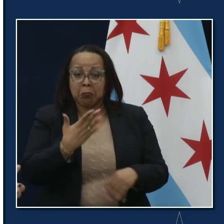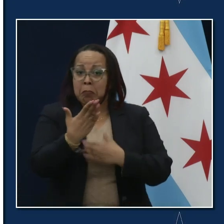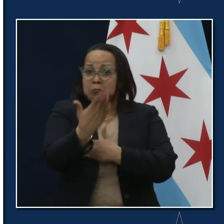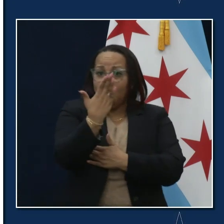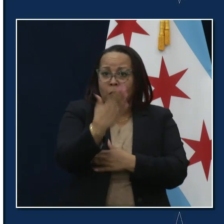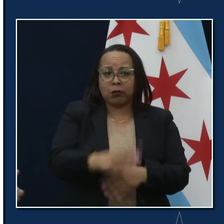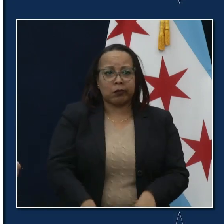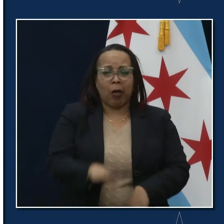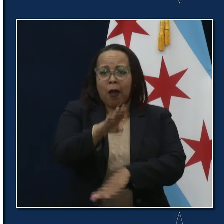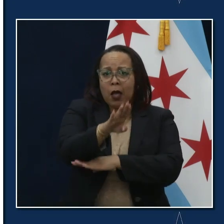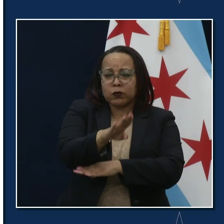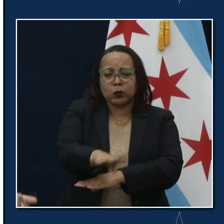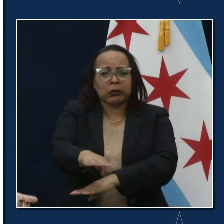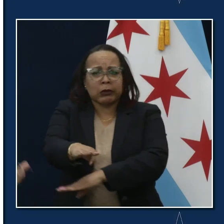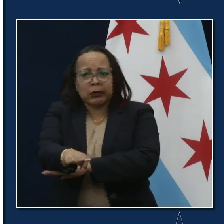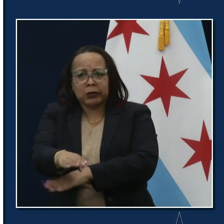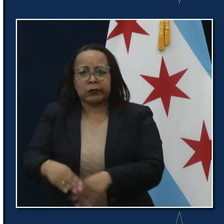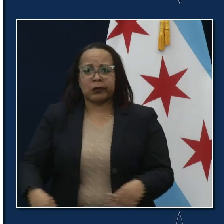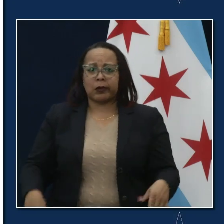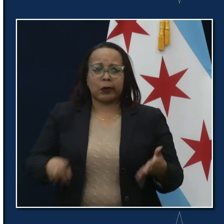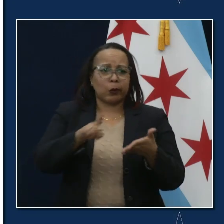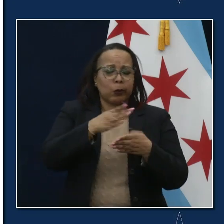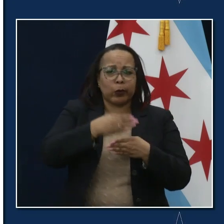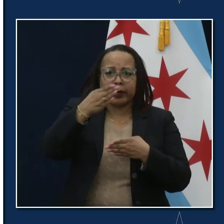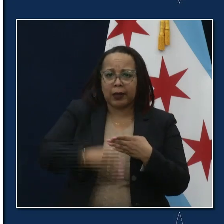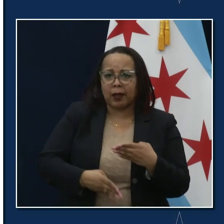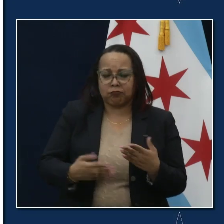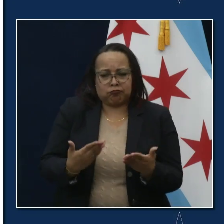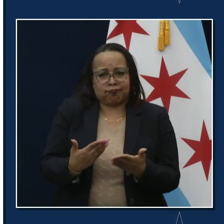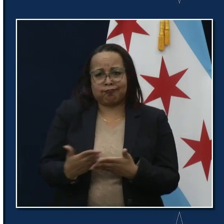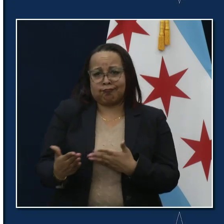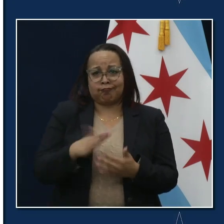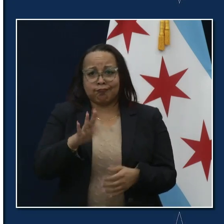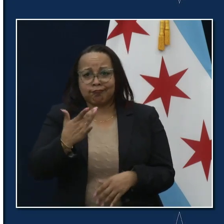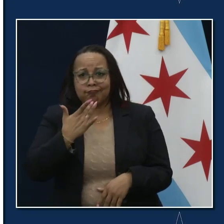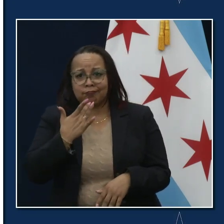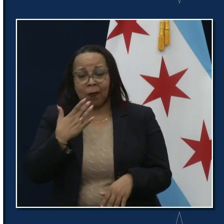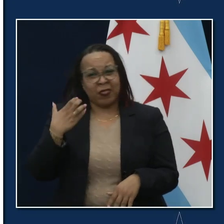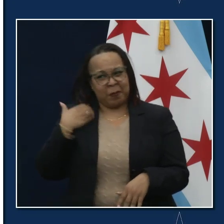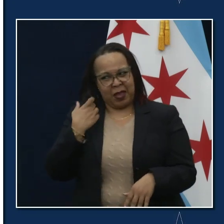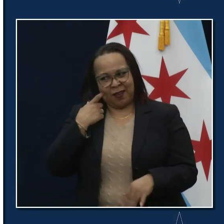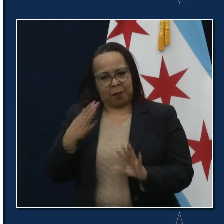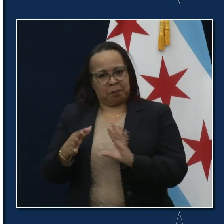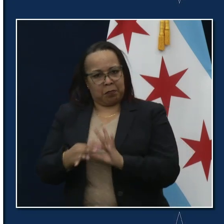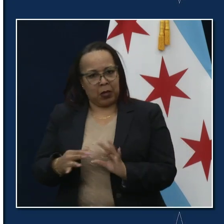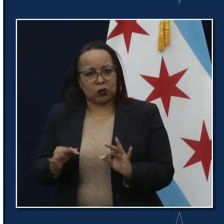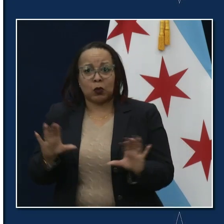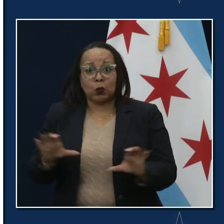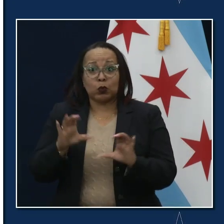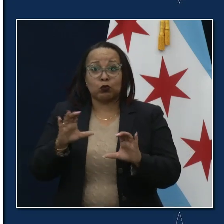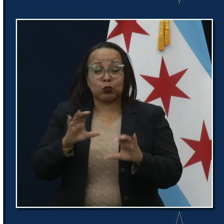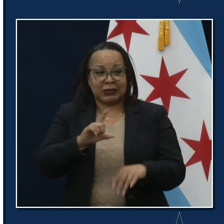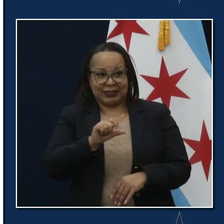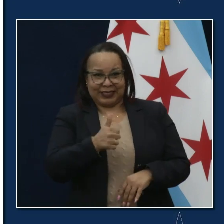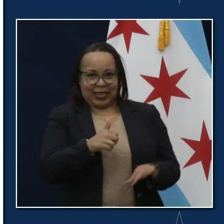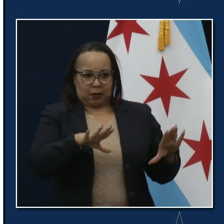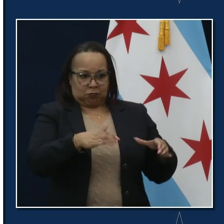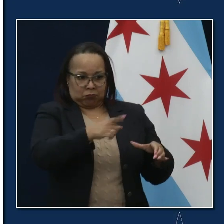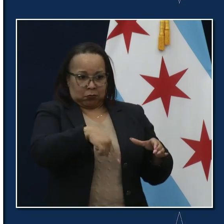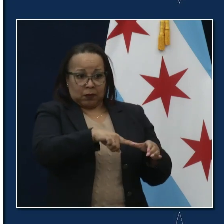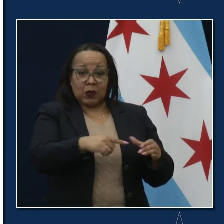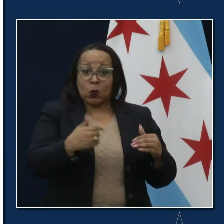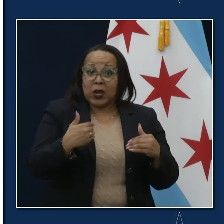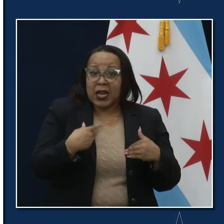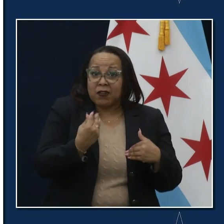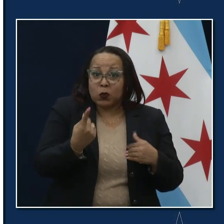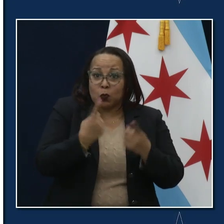Mornings, afternoons, evenings, weekdays, weekends. The mayor mentioned we'll do up to 10. But we've had a